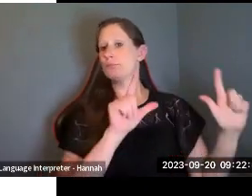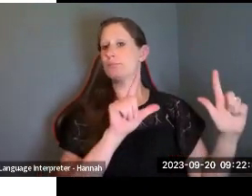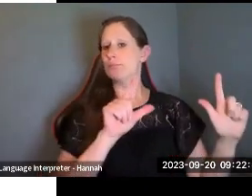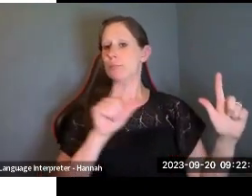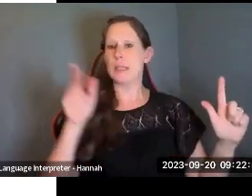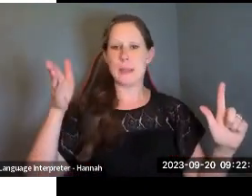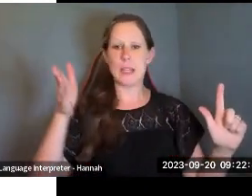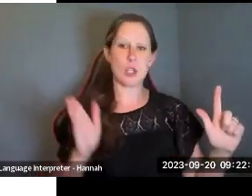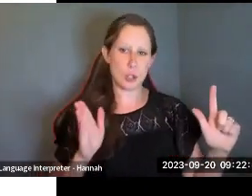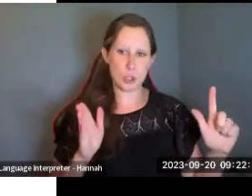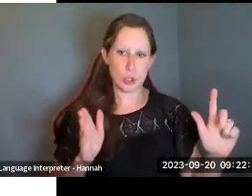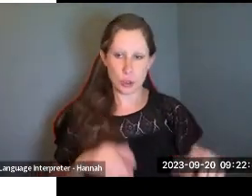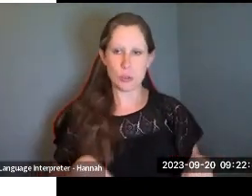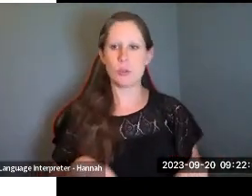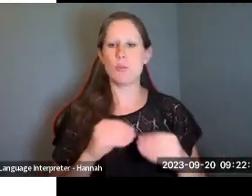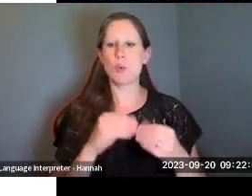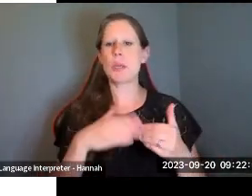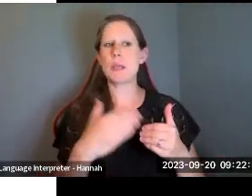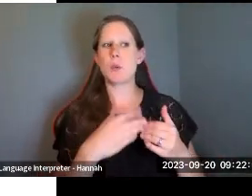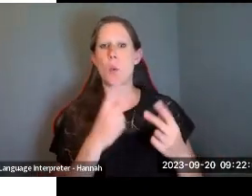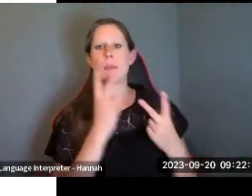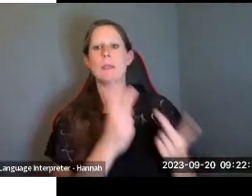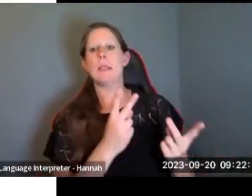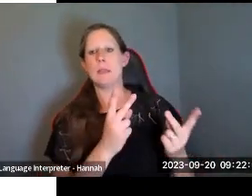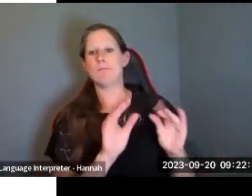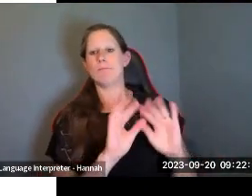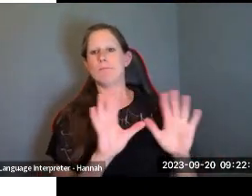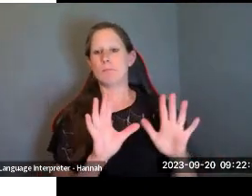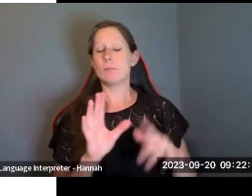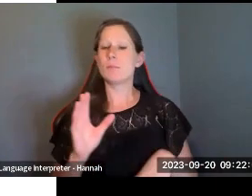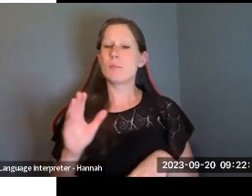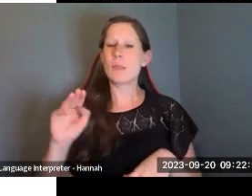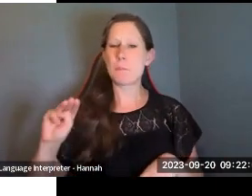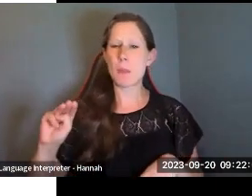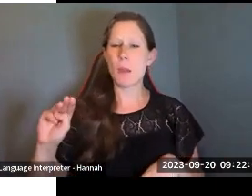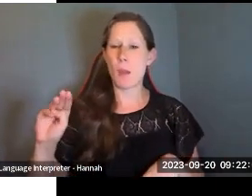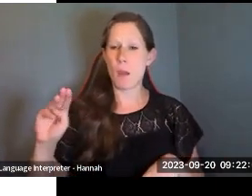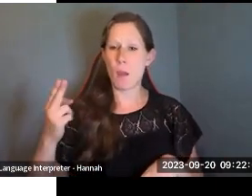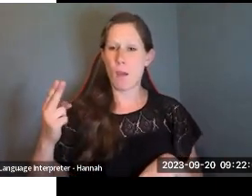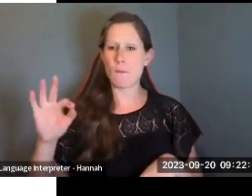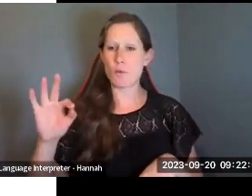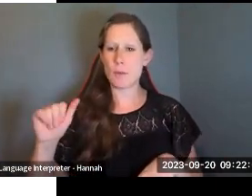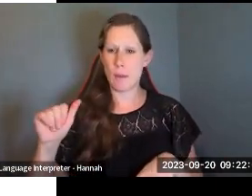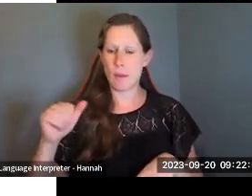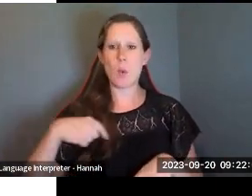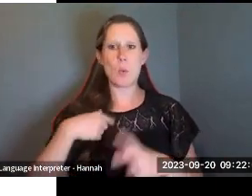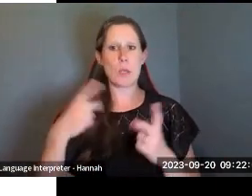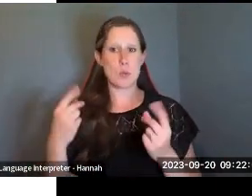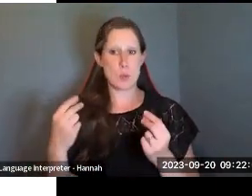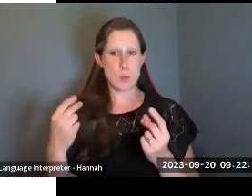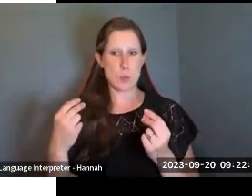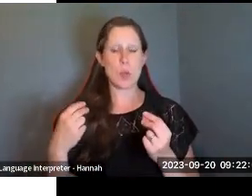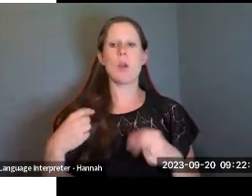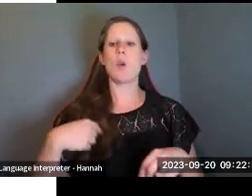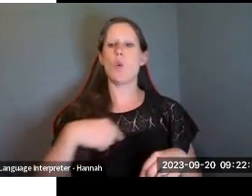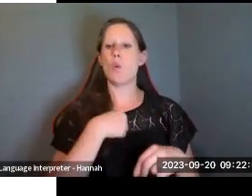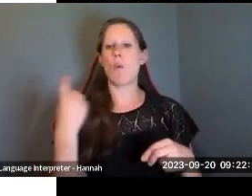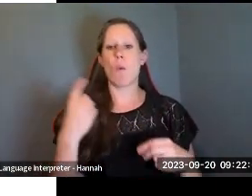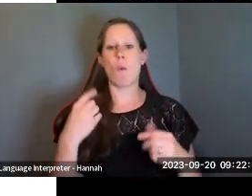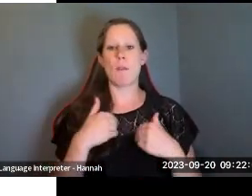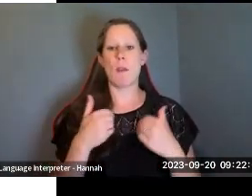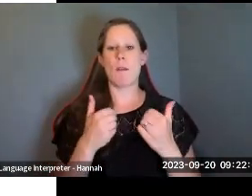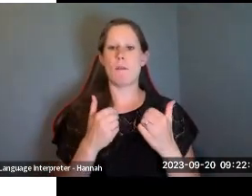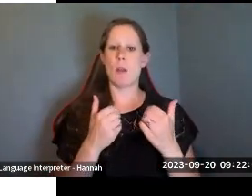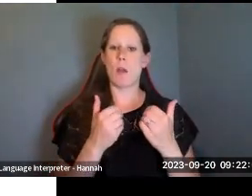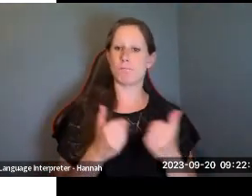of what we do in a virtual environment with mental health first aid is we create breakout rooms. And so we're able to use some